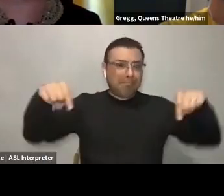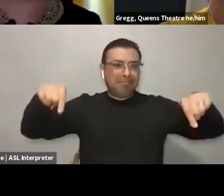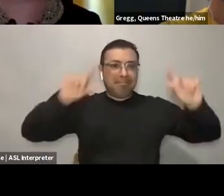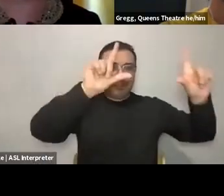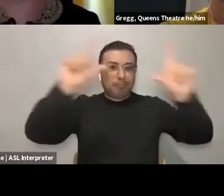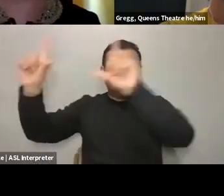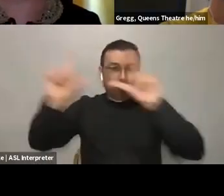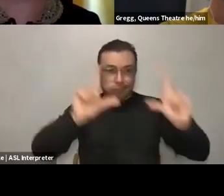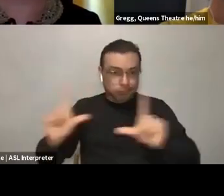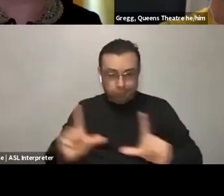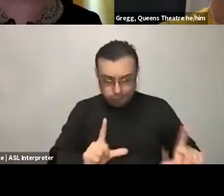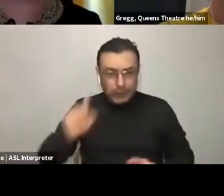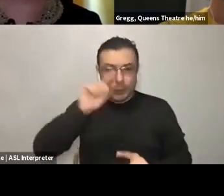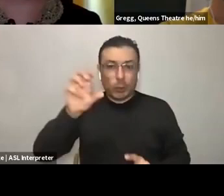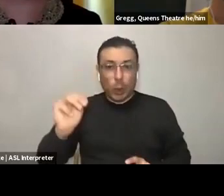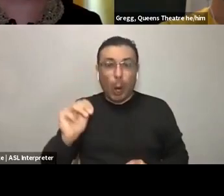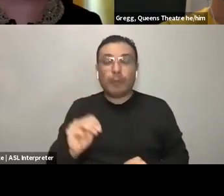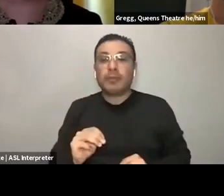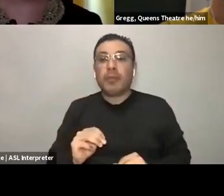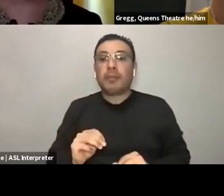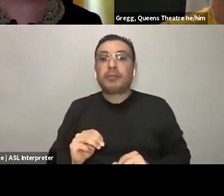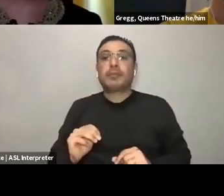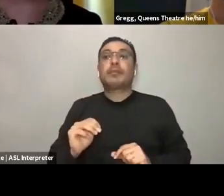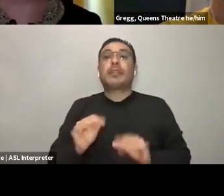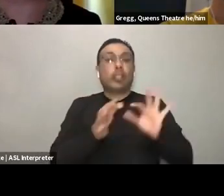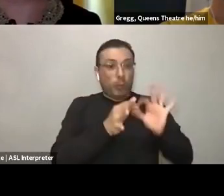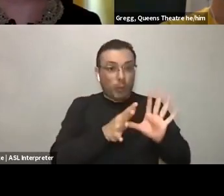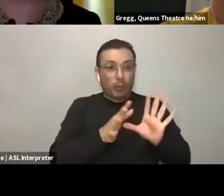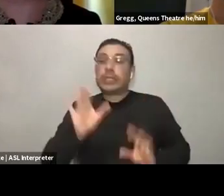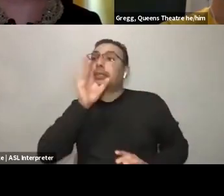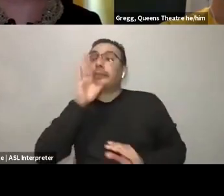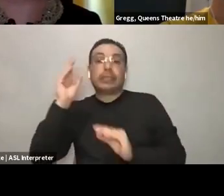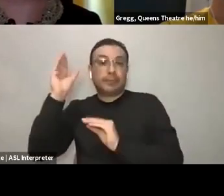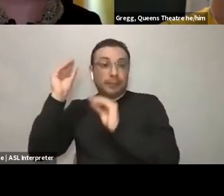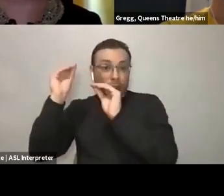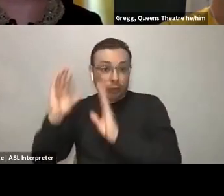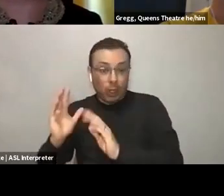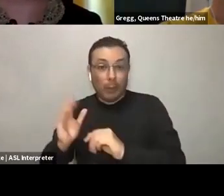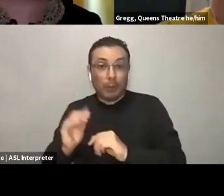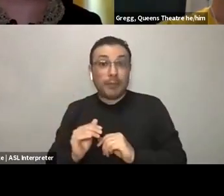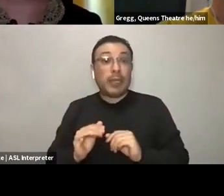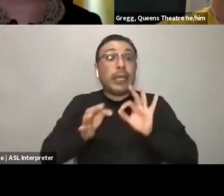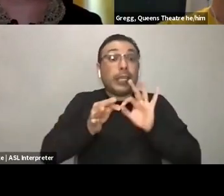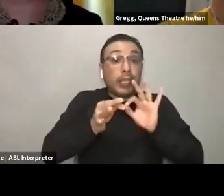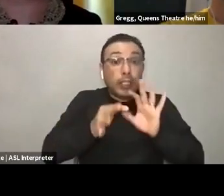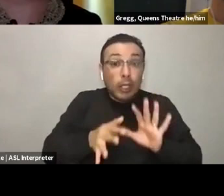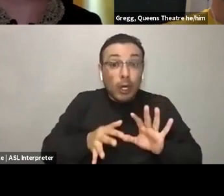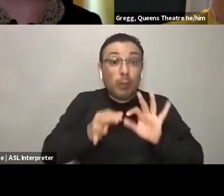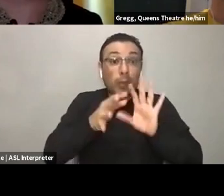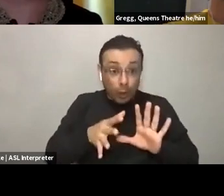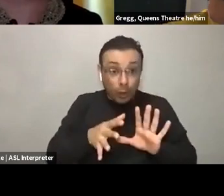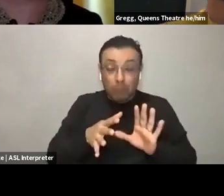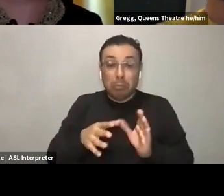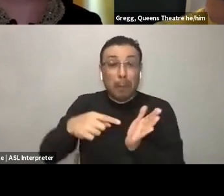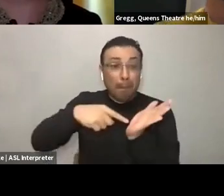we used interpreters and we were very fortunate enough to have wonderful interpreters who allowed us to pay them for their time